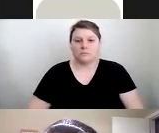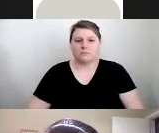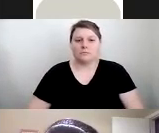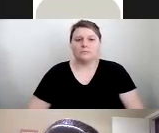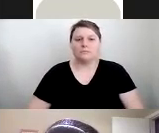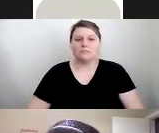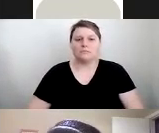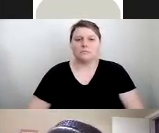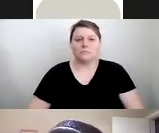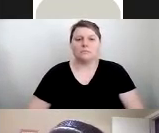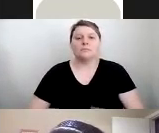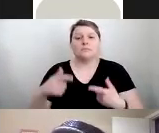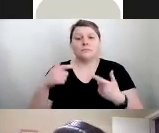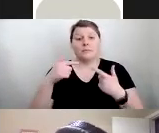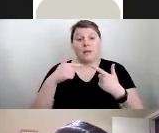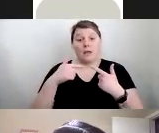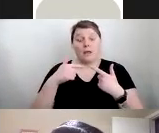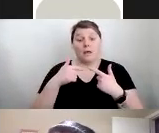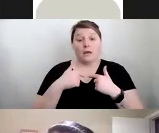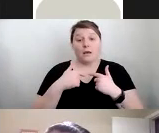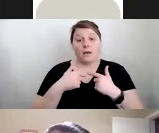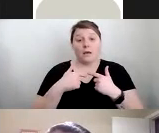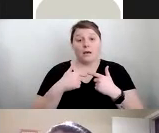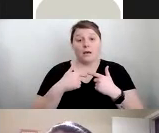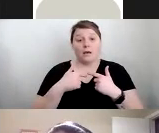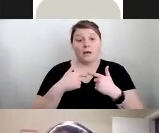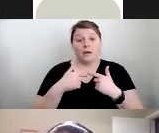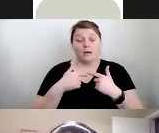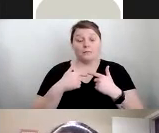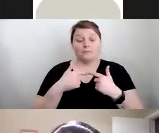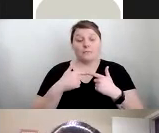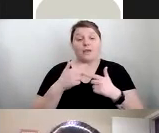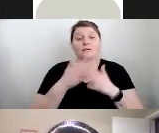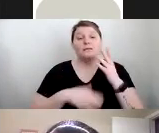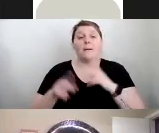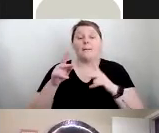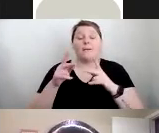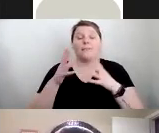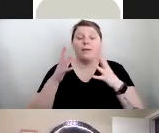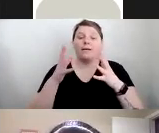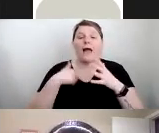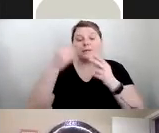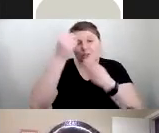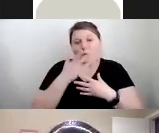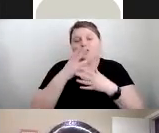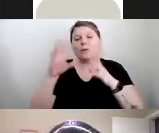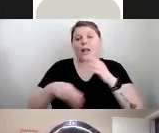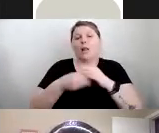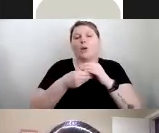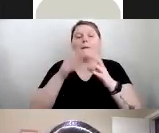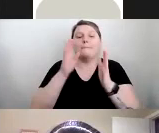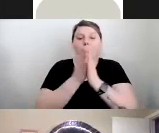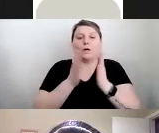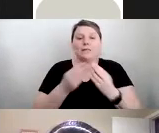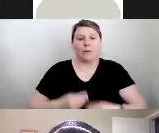So I was instructed to provide a few books that were inspiring to me. And so at least these first two